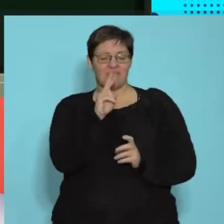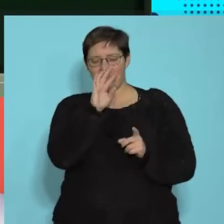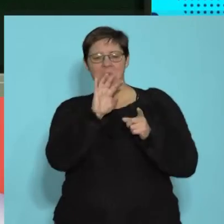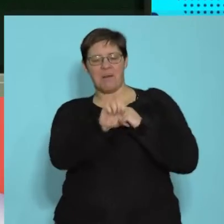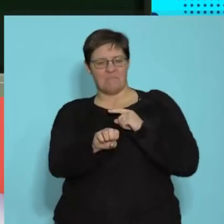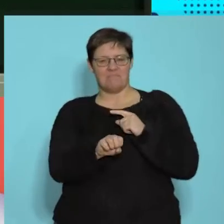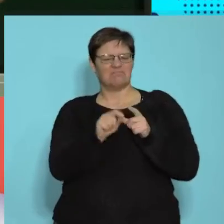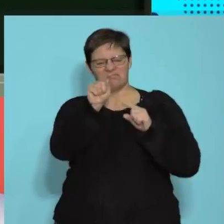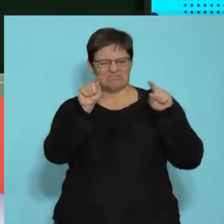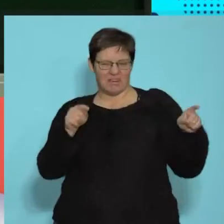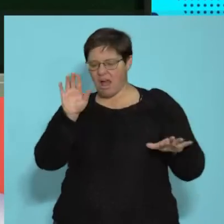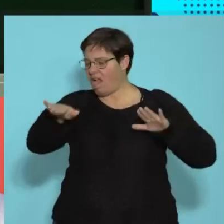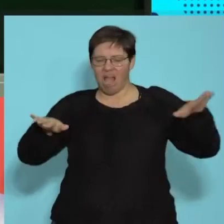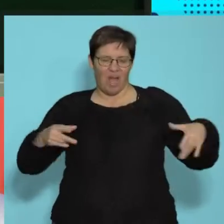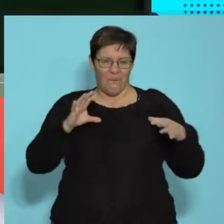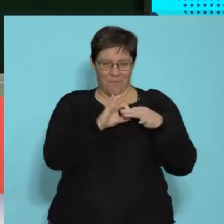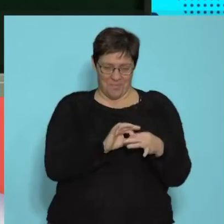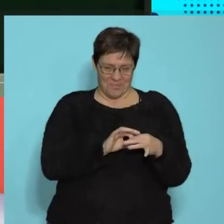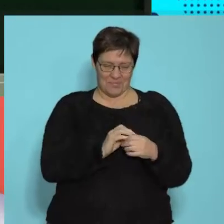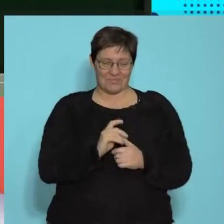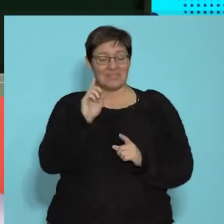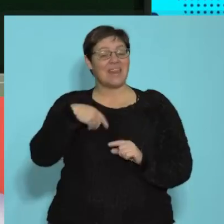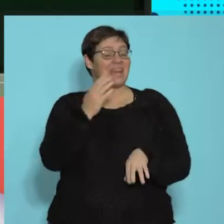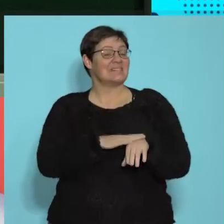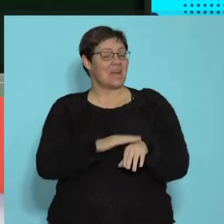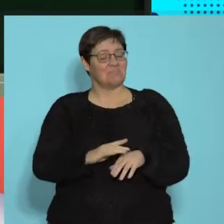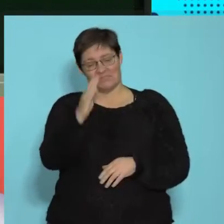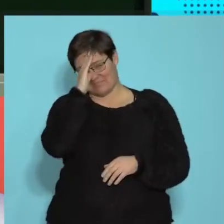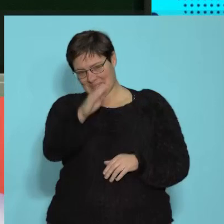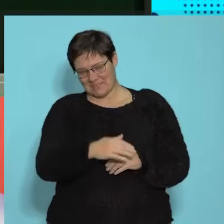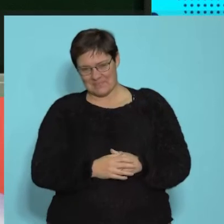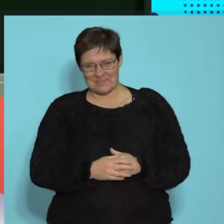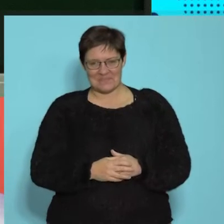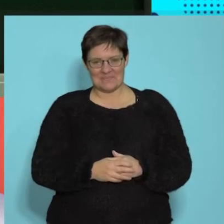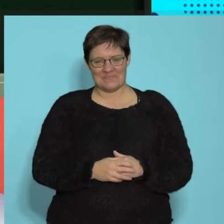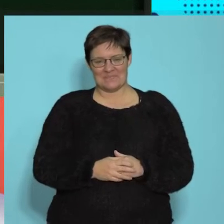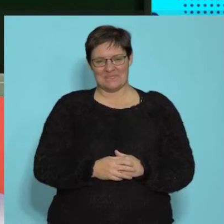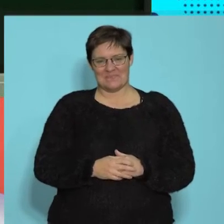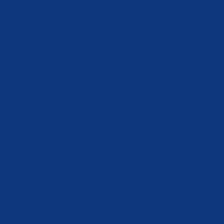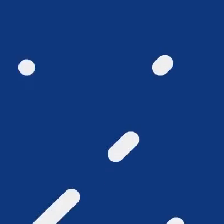just find it from scraps, maybe lying around. Until next time, cheerio, bye.